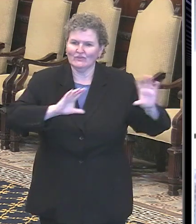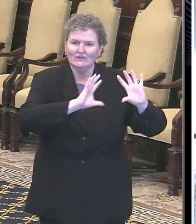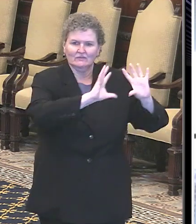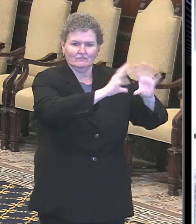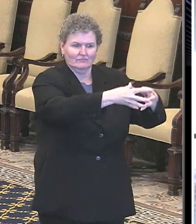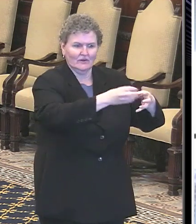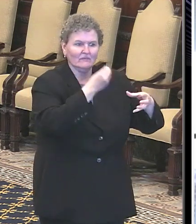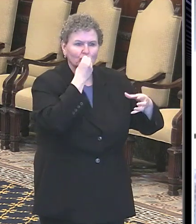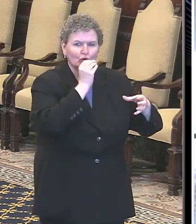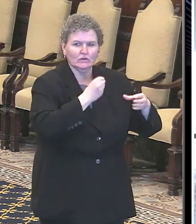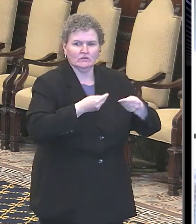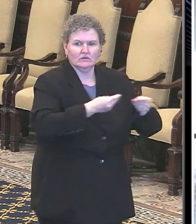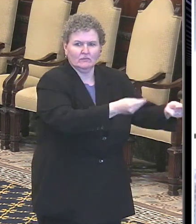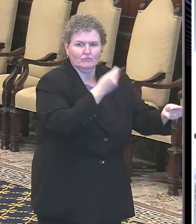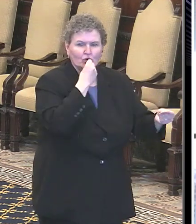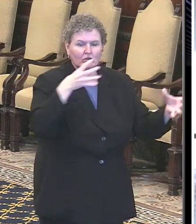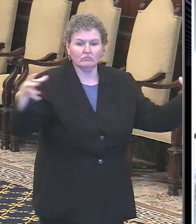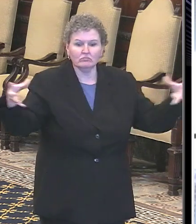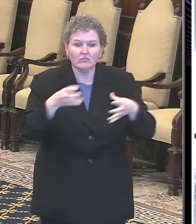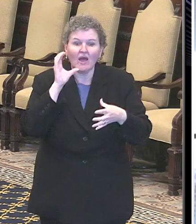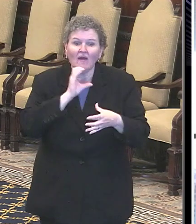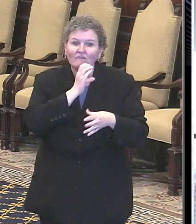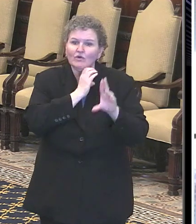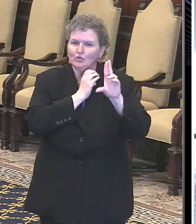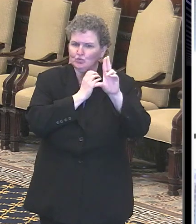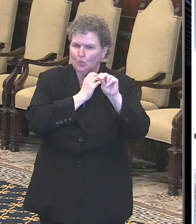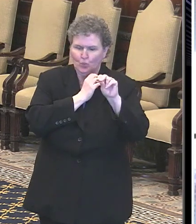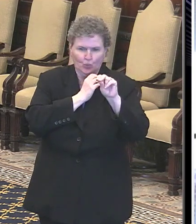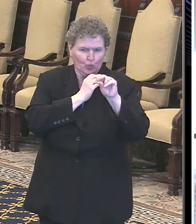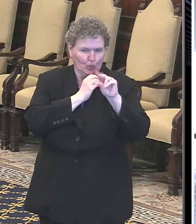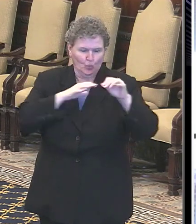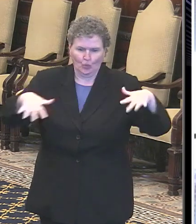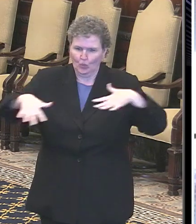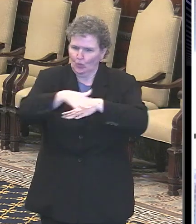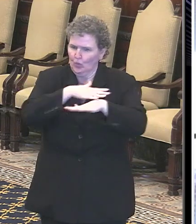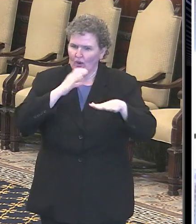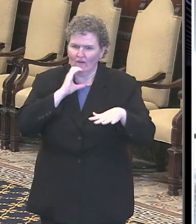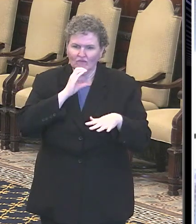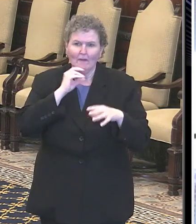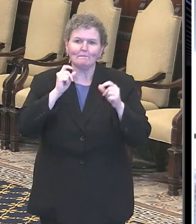is to that end to try and limit the spread of the disease.